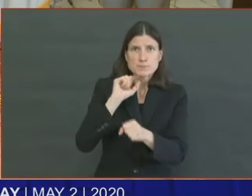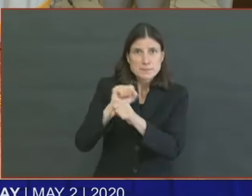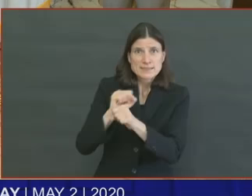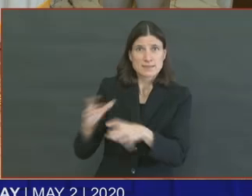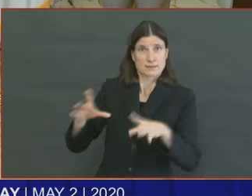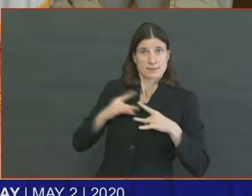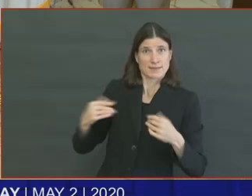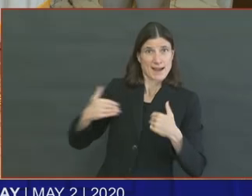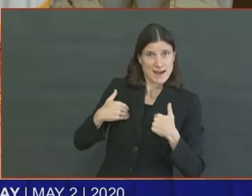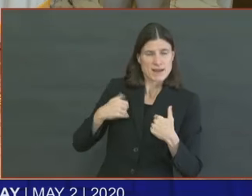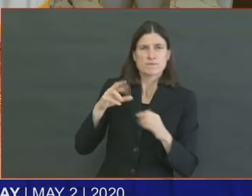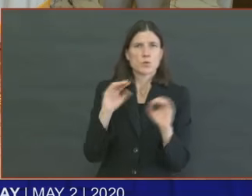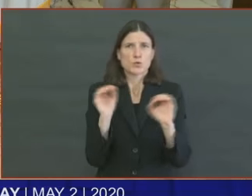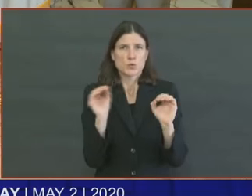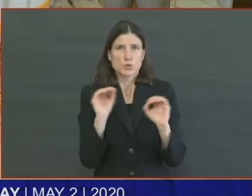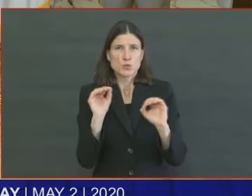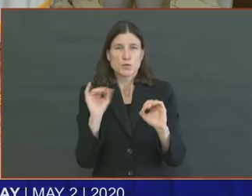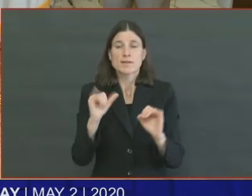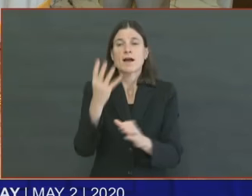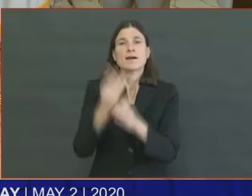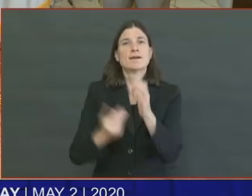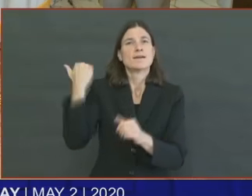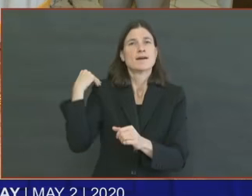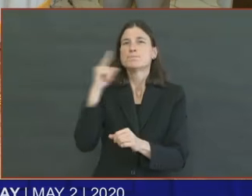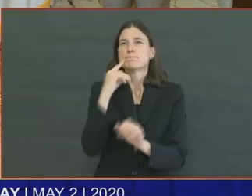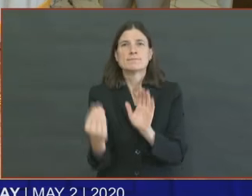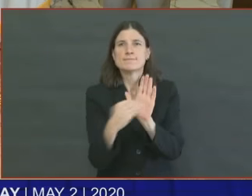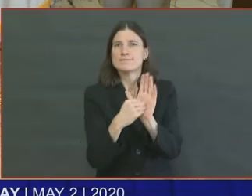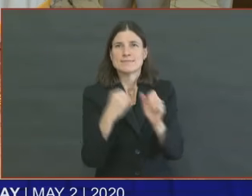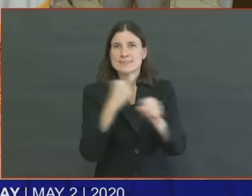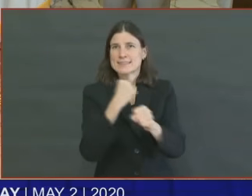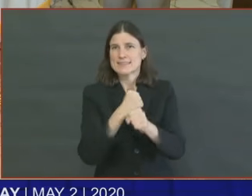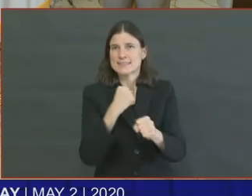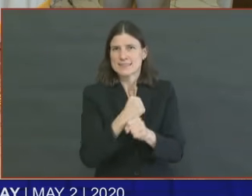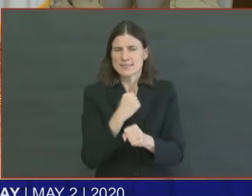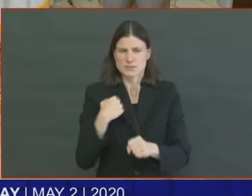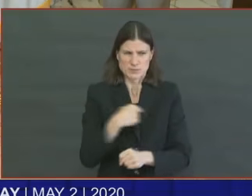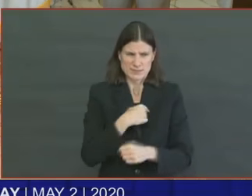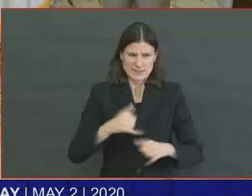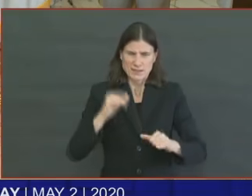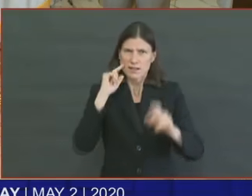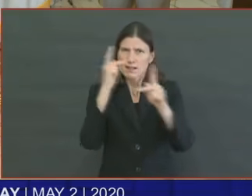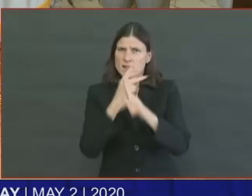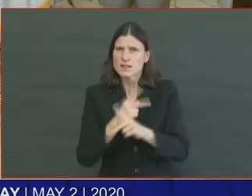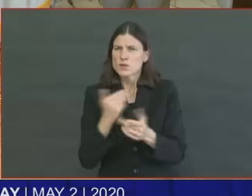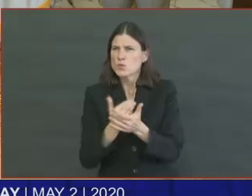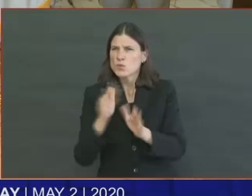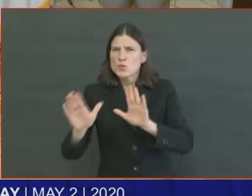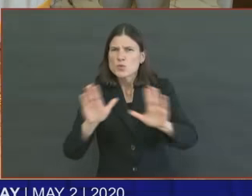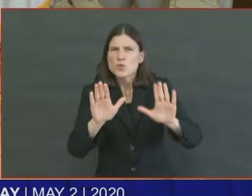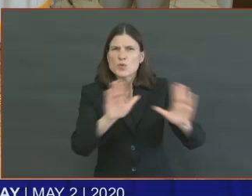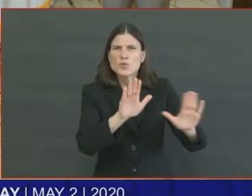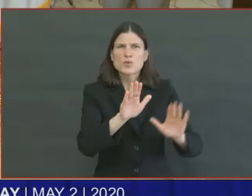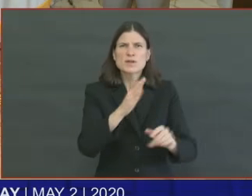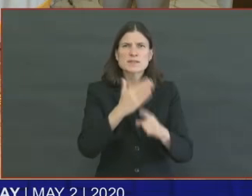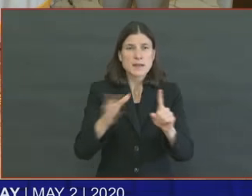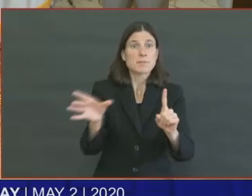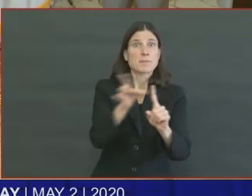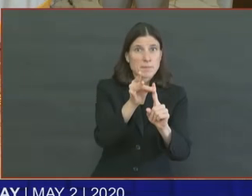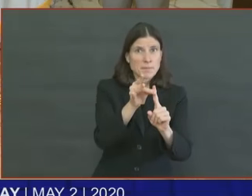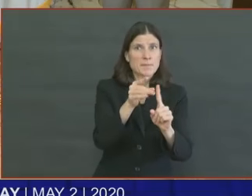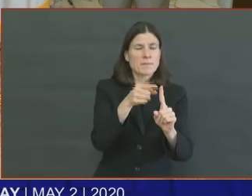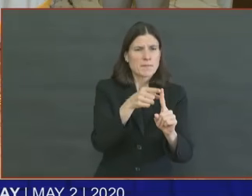high-level understanding is that deaths have unfortunately occurred in some of the states